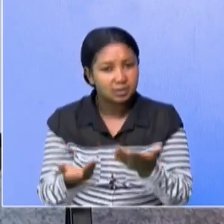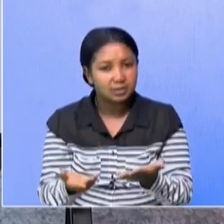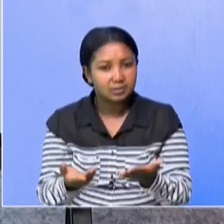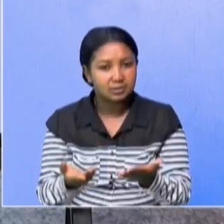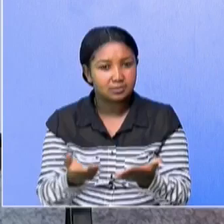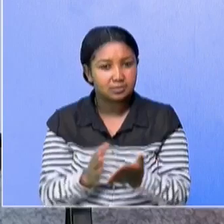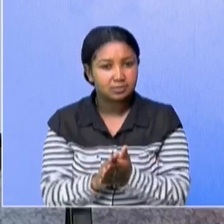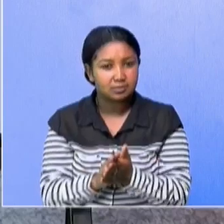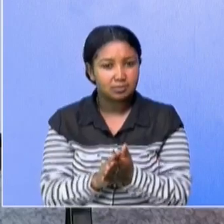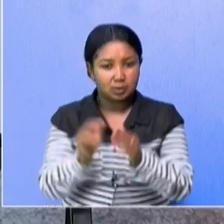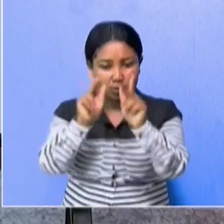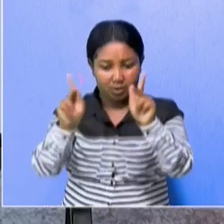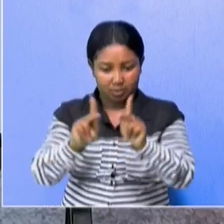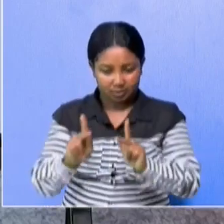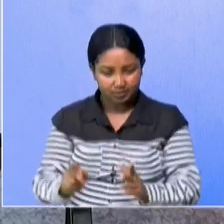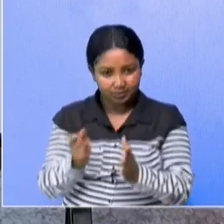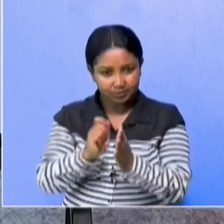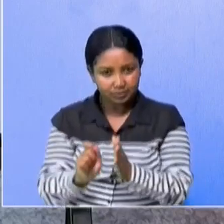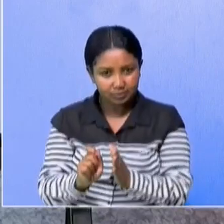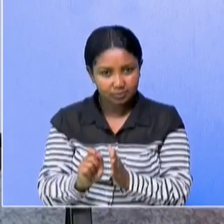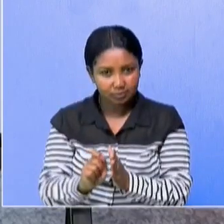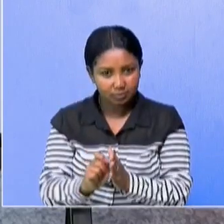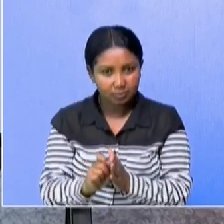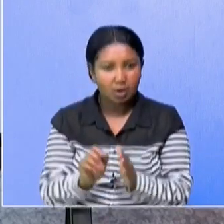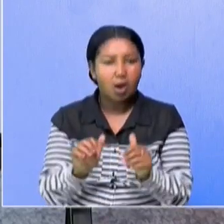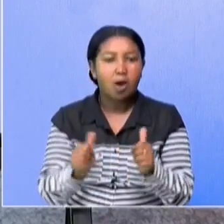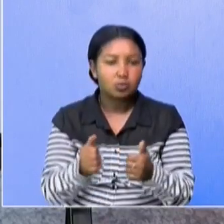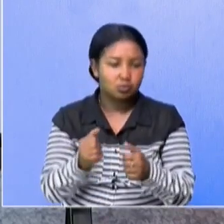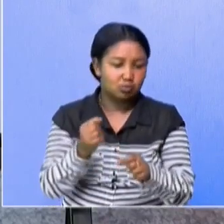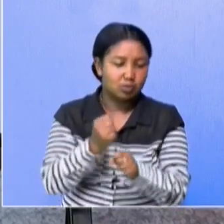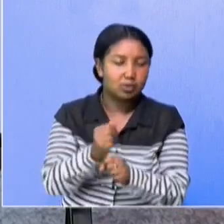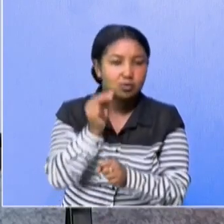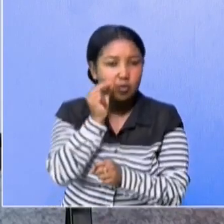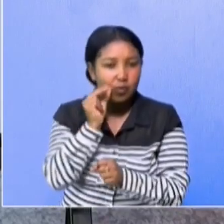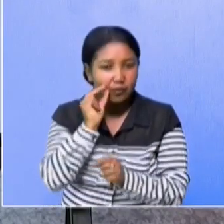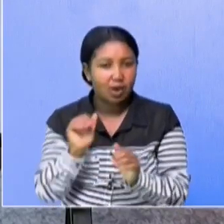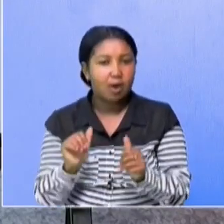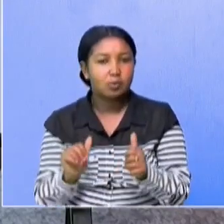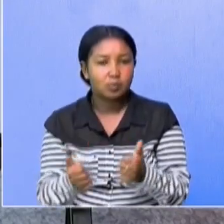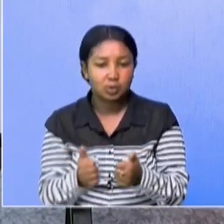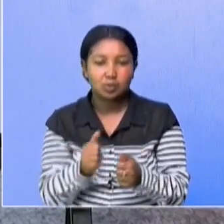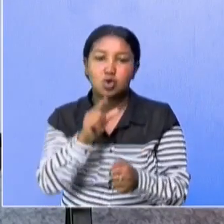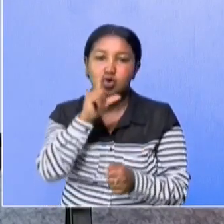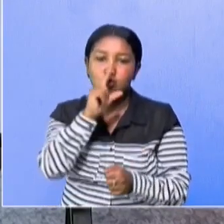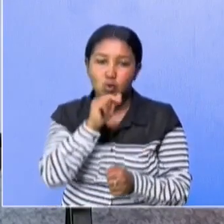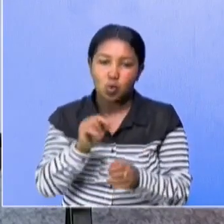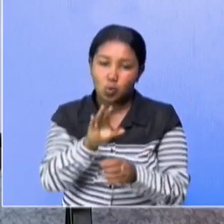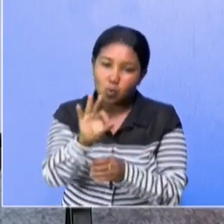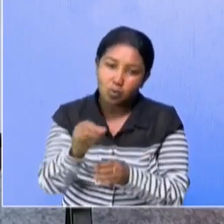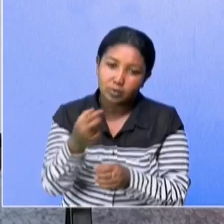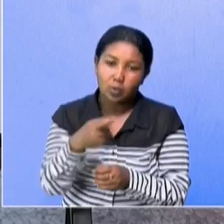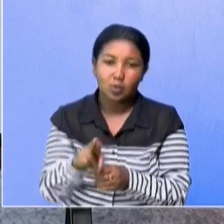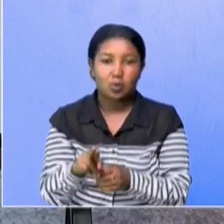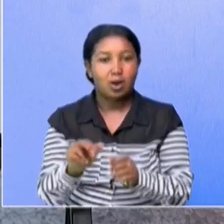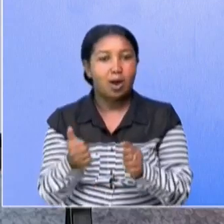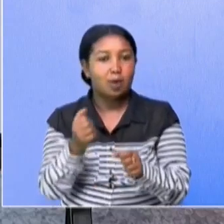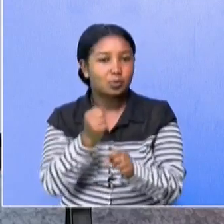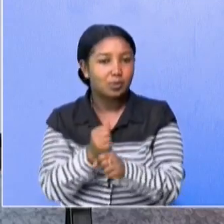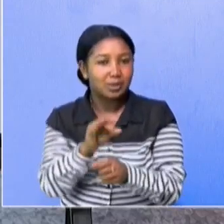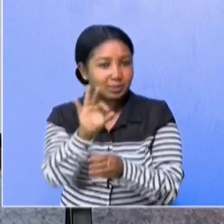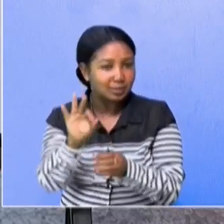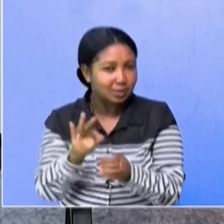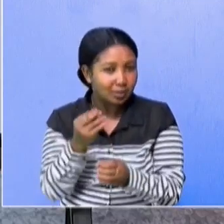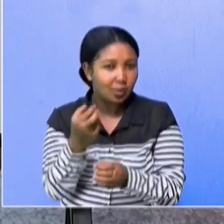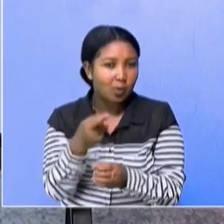are writing a paragraph, so as how to make a coffee, and how to make a dough, or how to make tea, or how